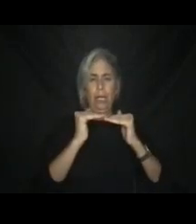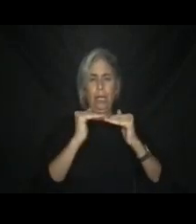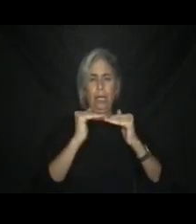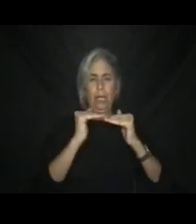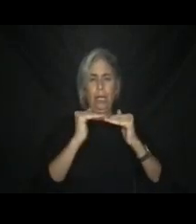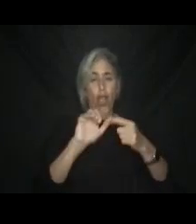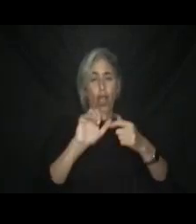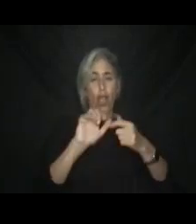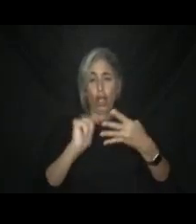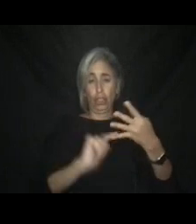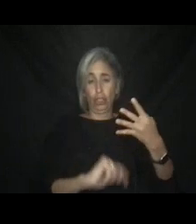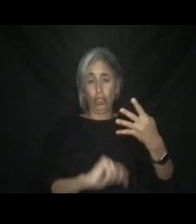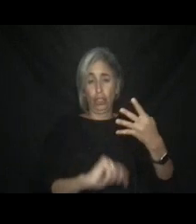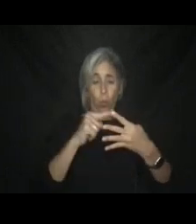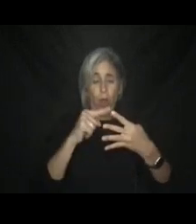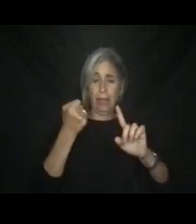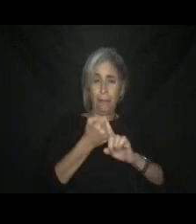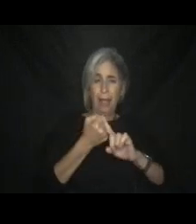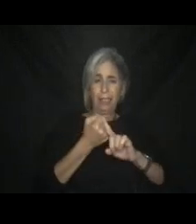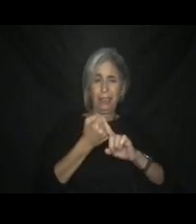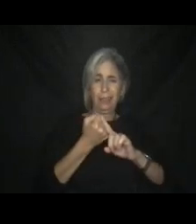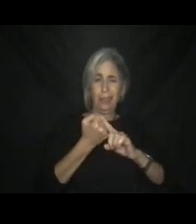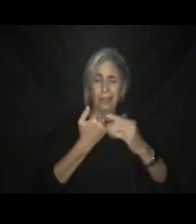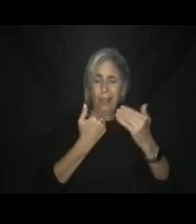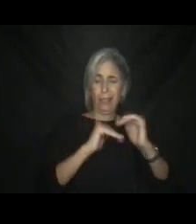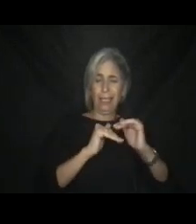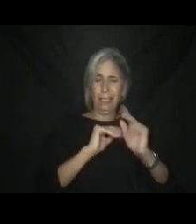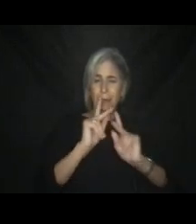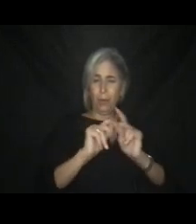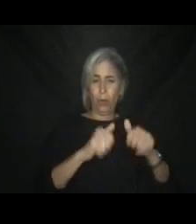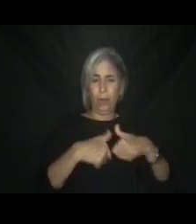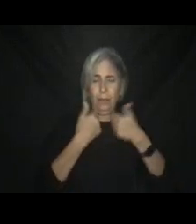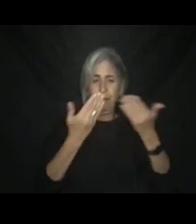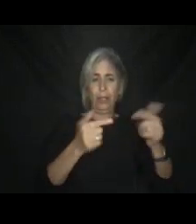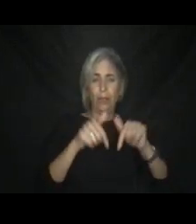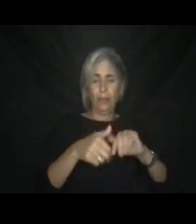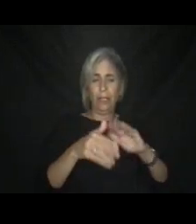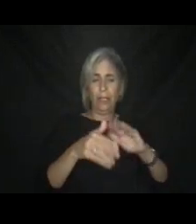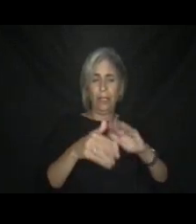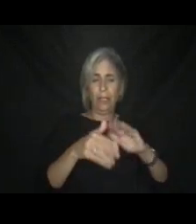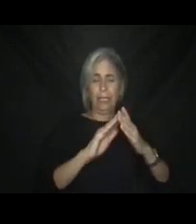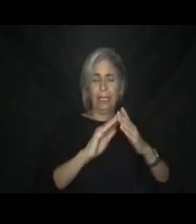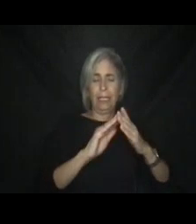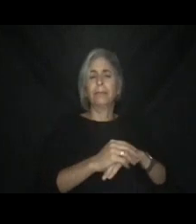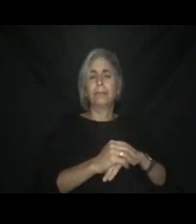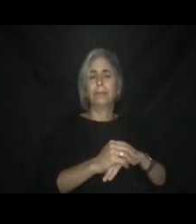1 impacts the fewest residents of the city. Next slide.